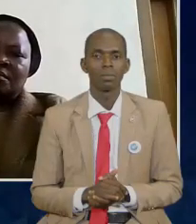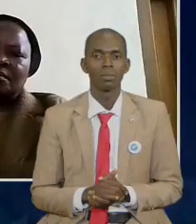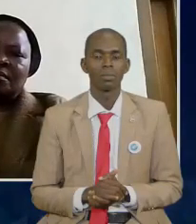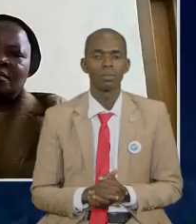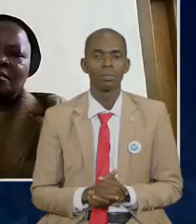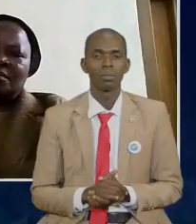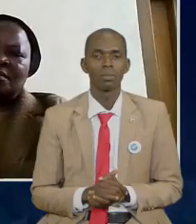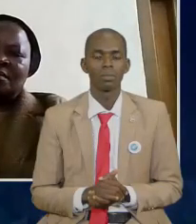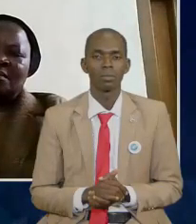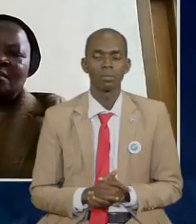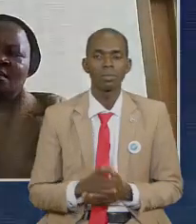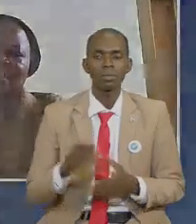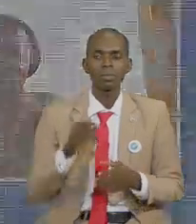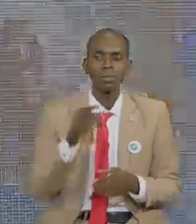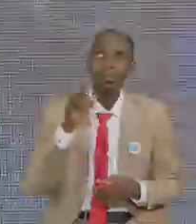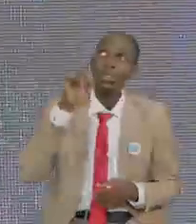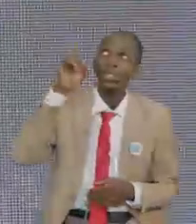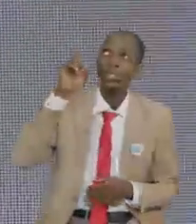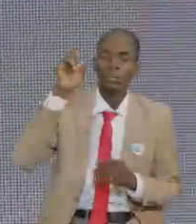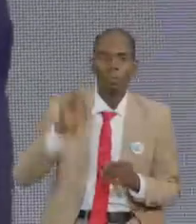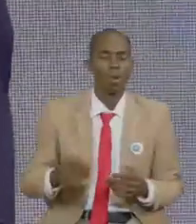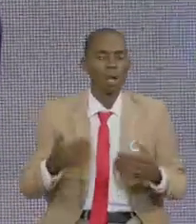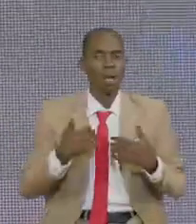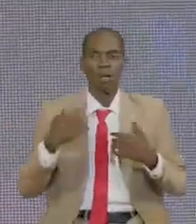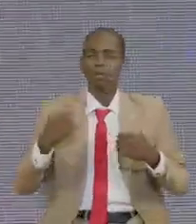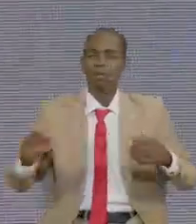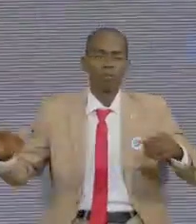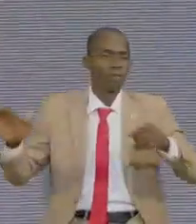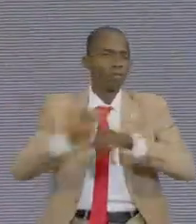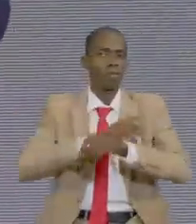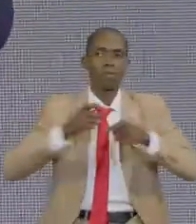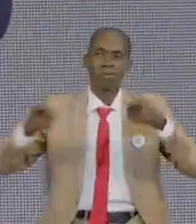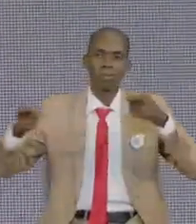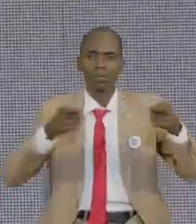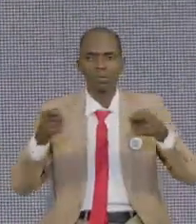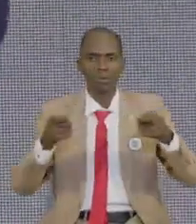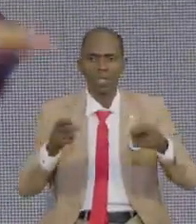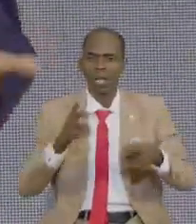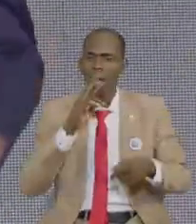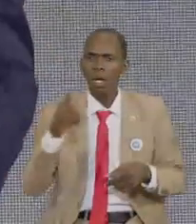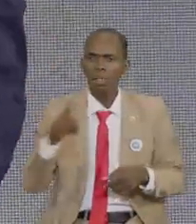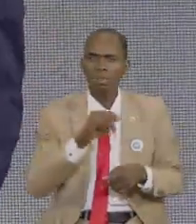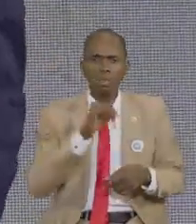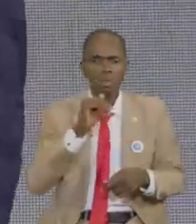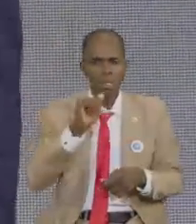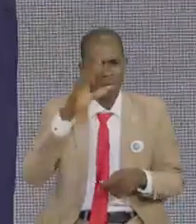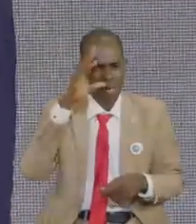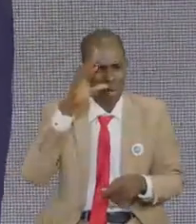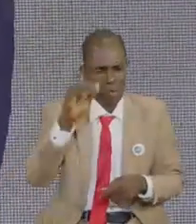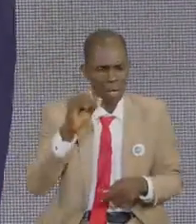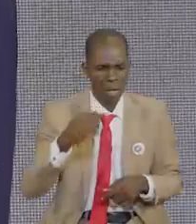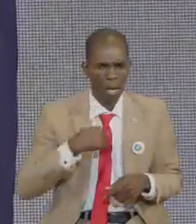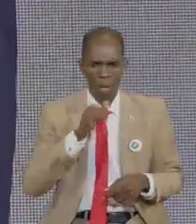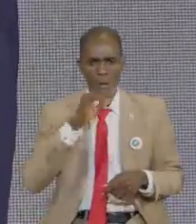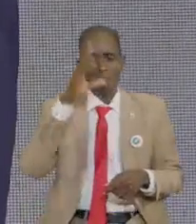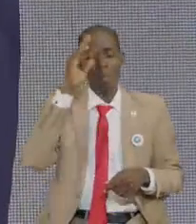He must have the supremacy. Are you not a man? You are nothing compared with Christ.